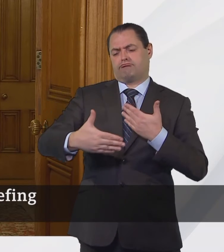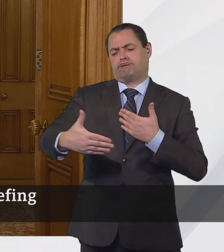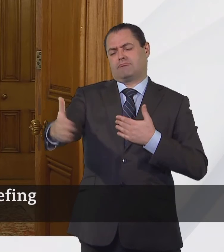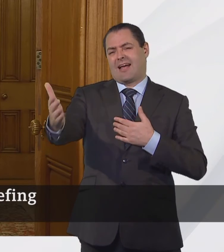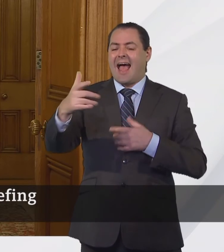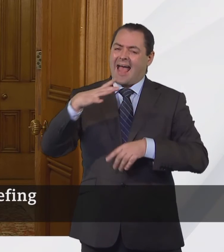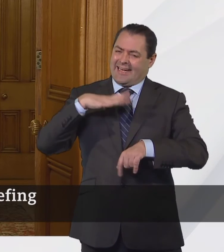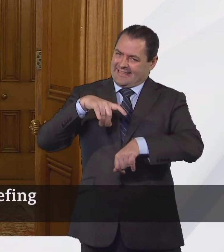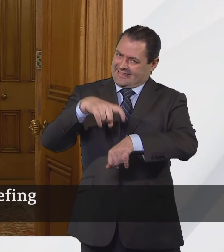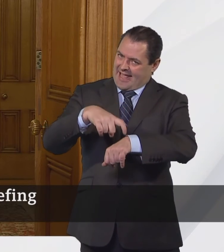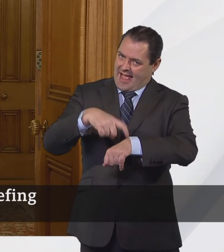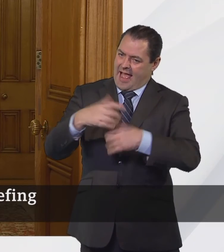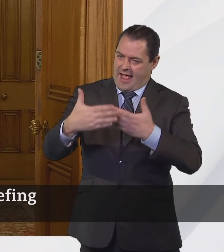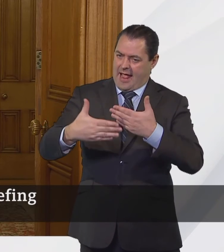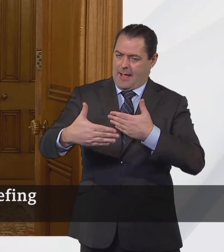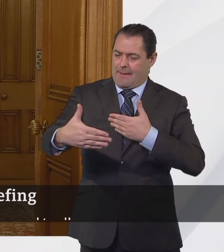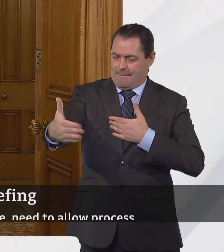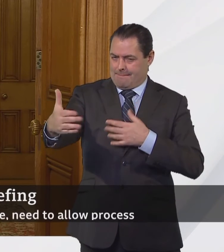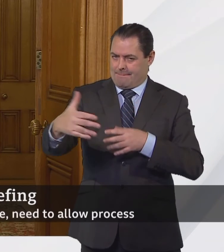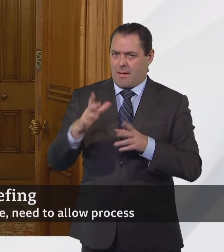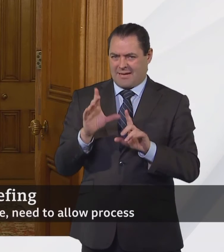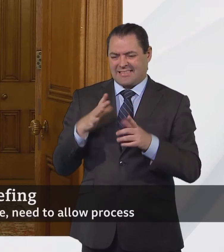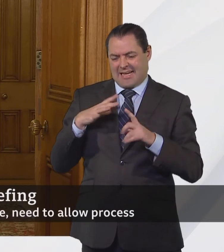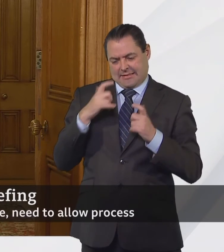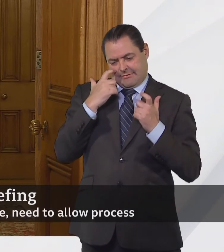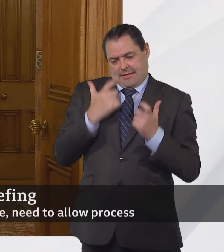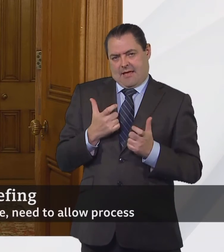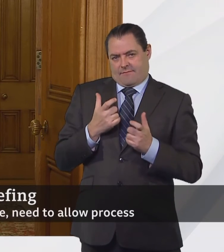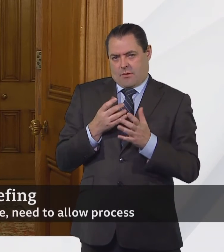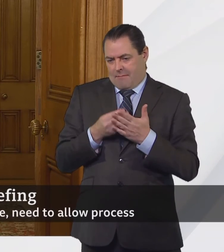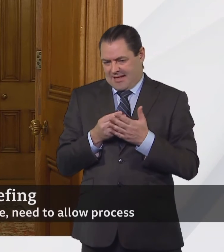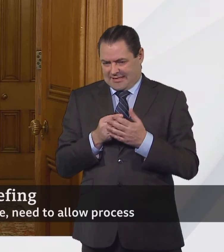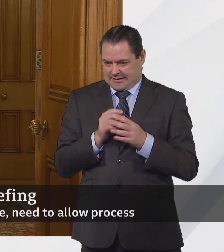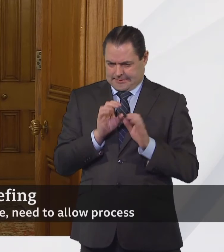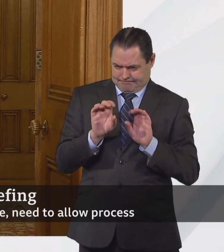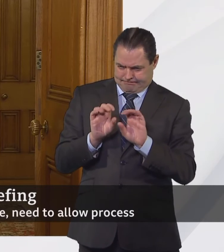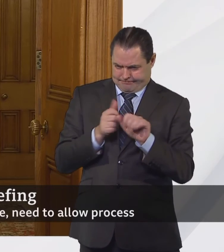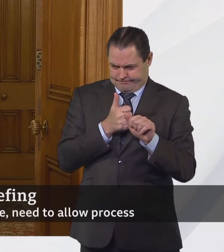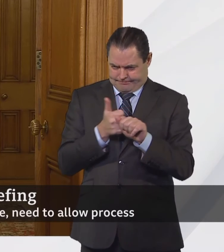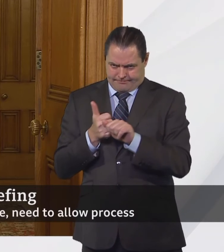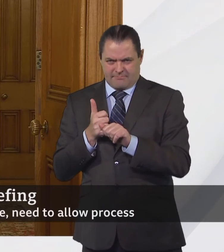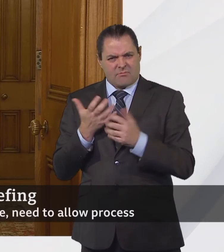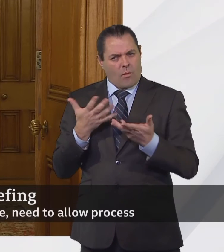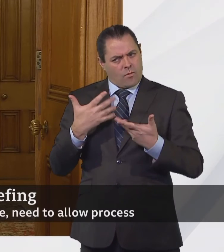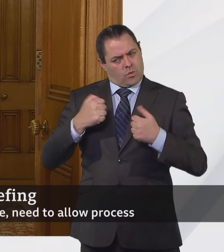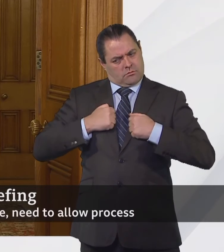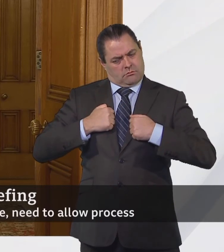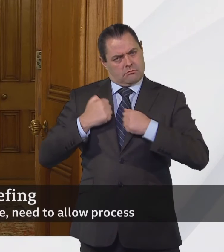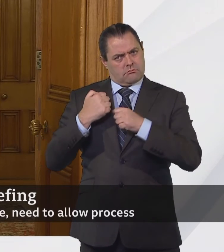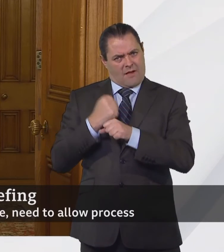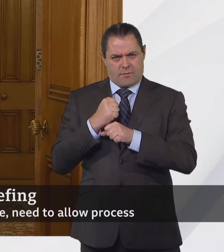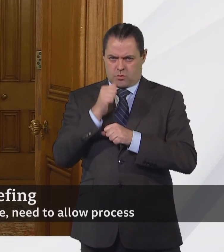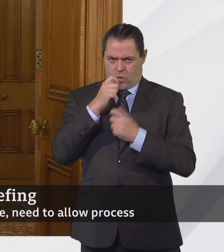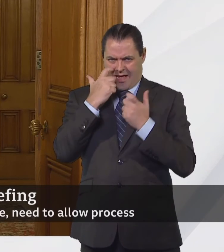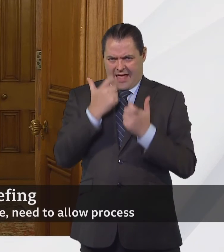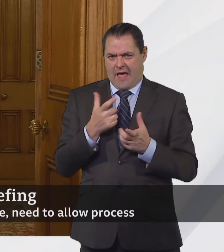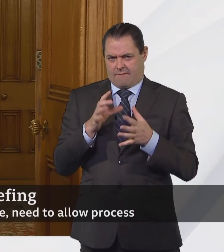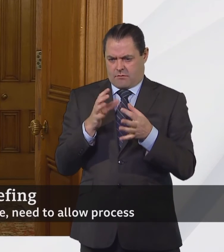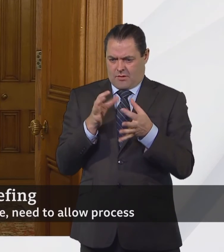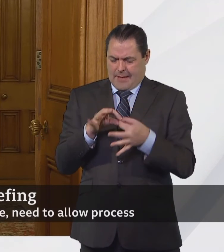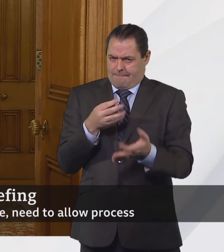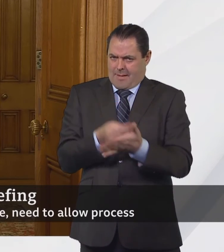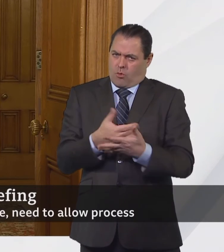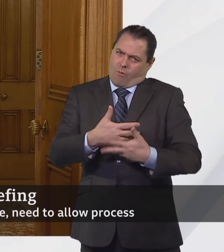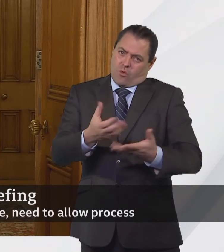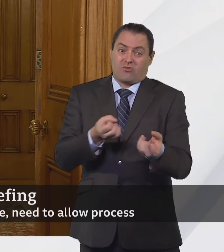will, of course, need fiscal prudence, and that, of course, you will get from this government. On your